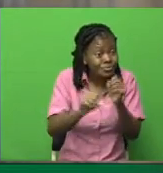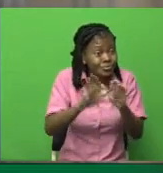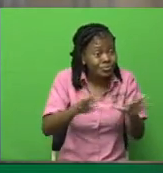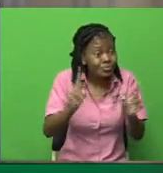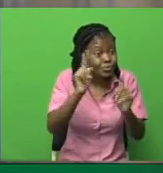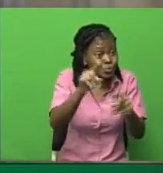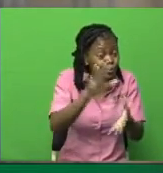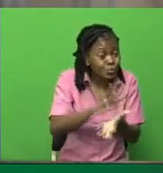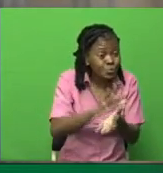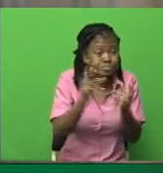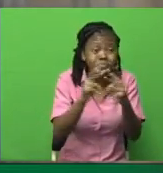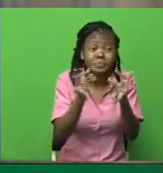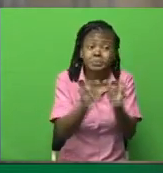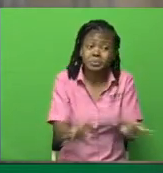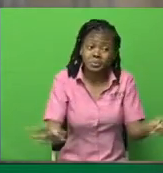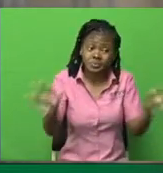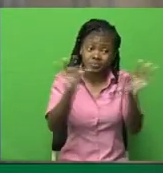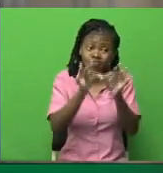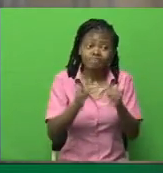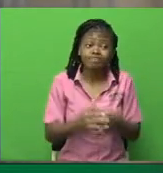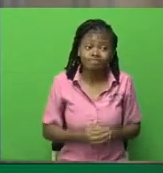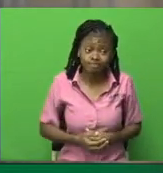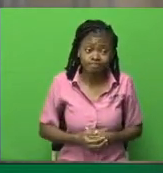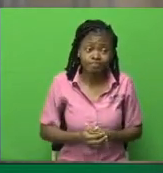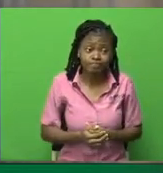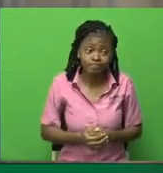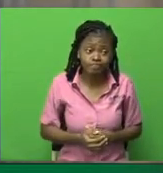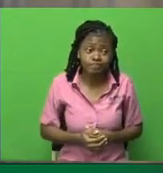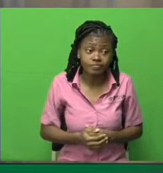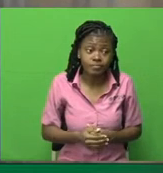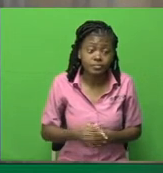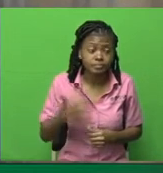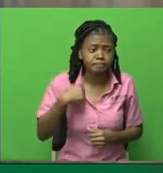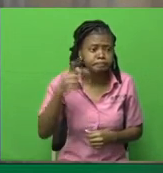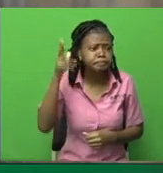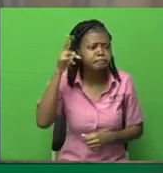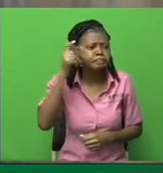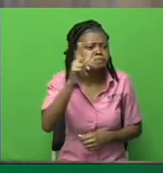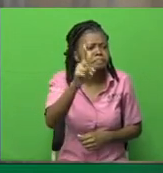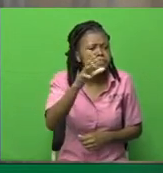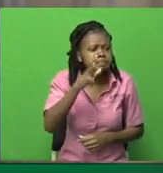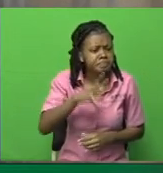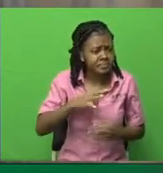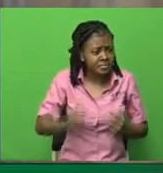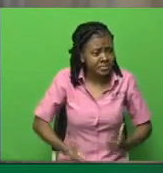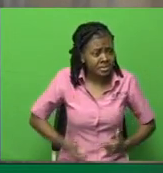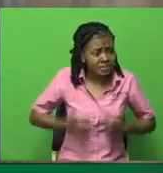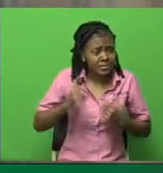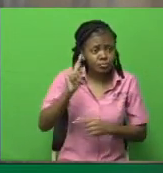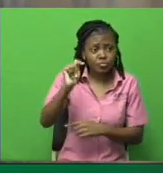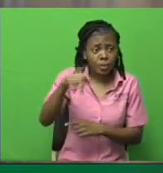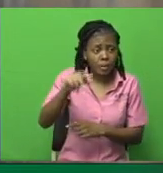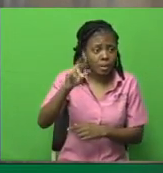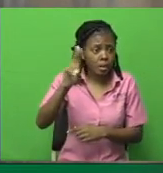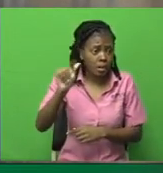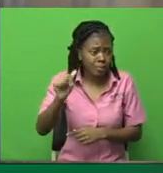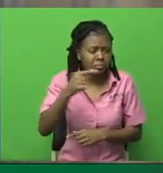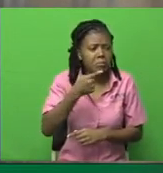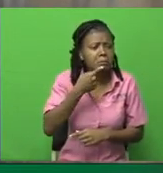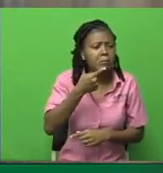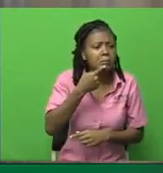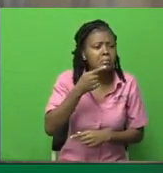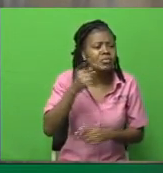we heard Miss Julian Ram Saran Pub from pashi so he will hold the struggle to send children to school is now